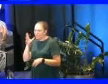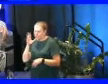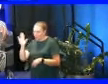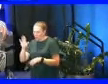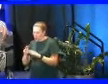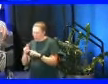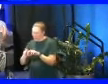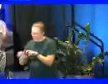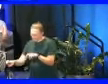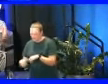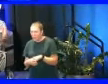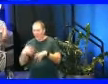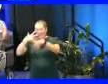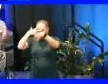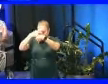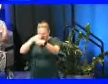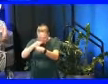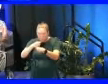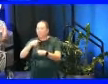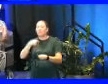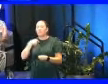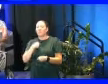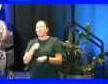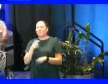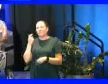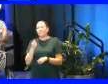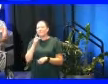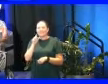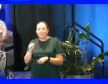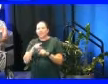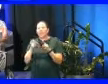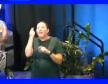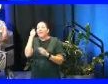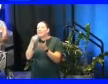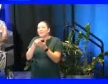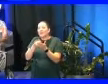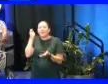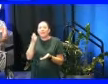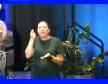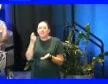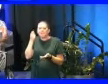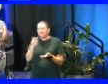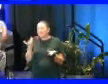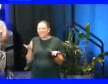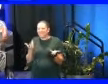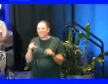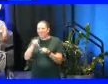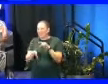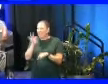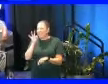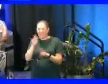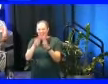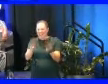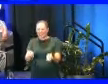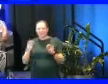long story short, I got on disability, but the money that I was getting, I couldn't find a